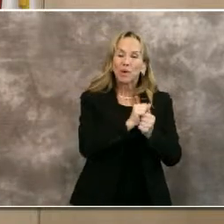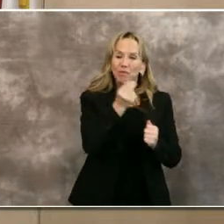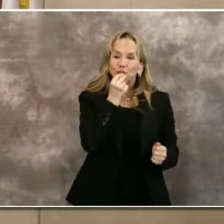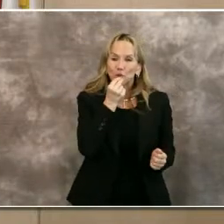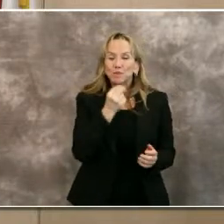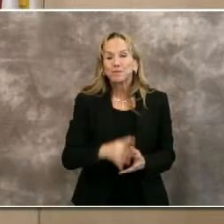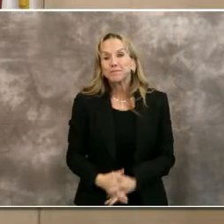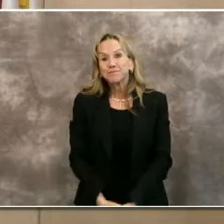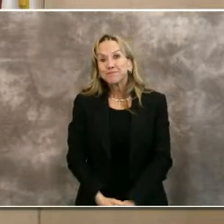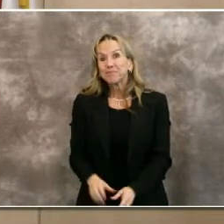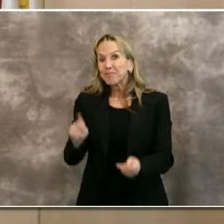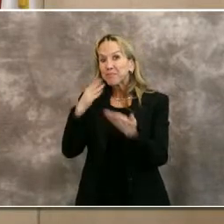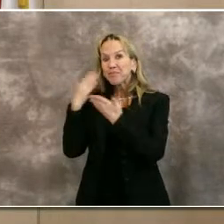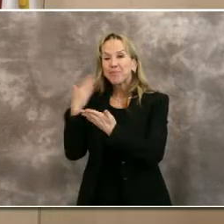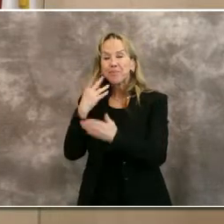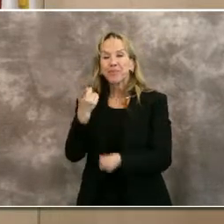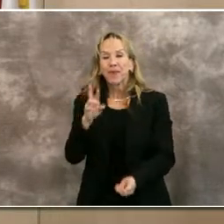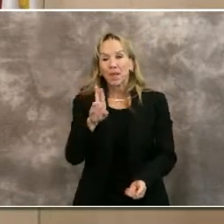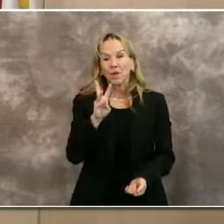Dr. Wood.